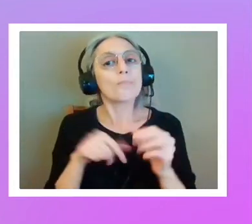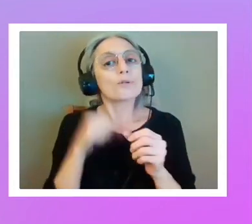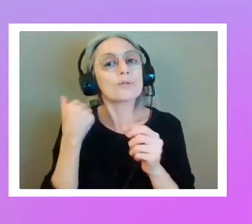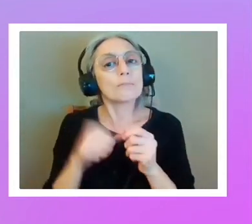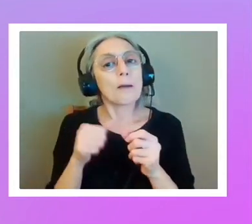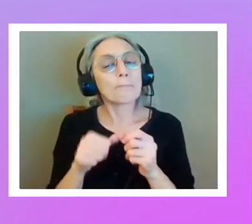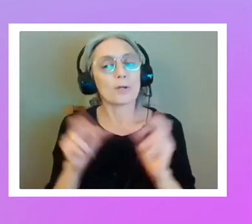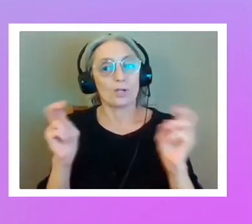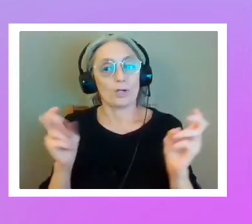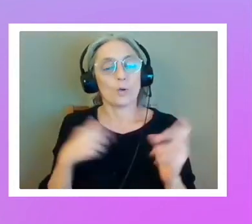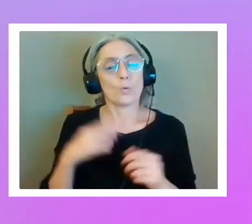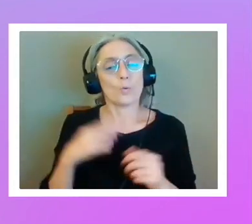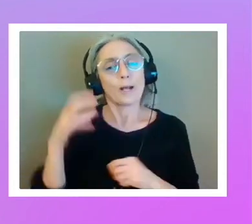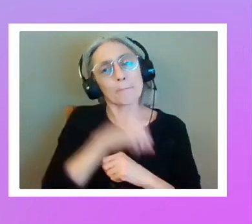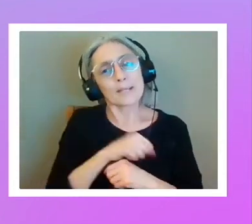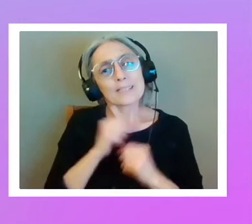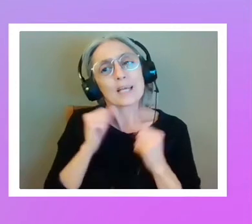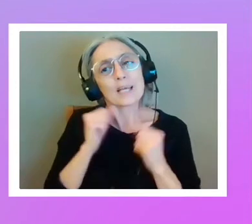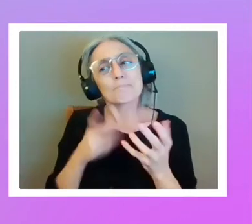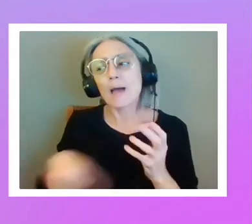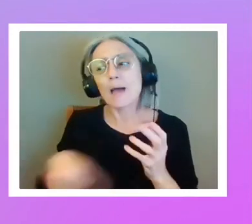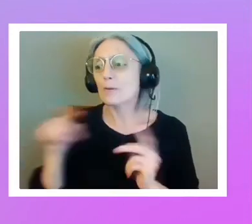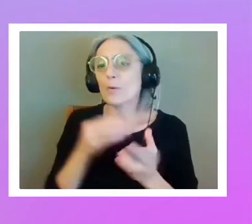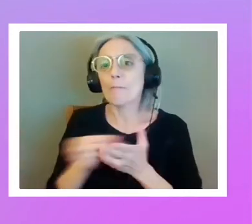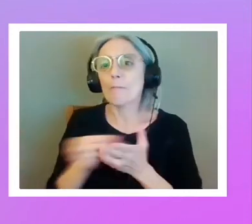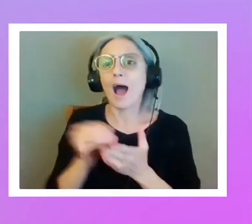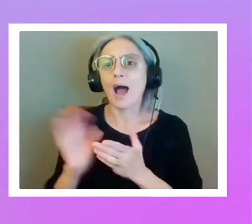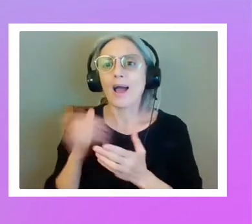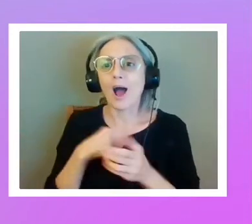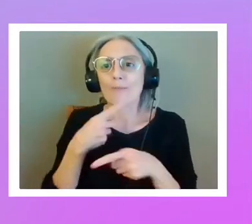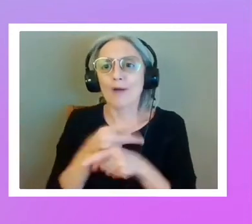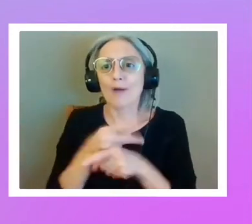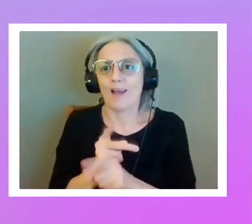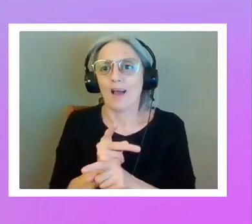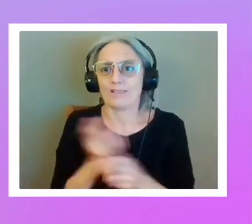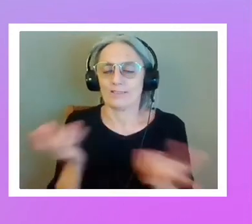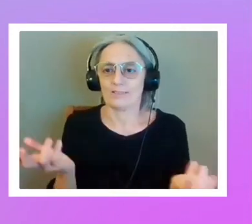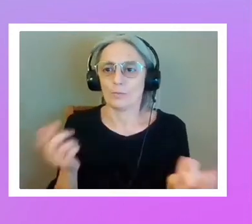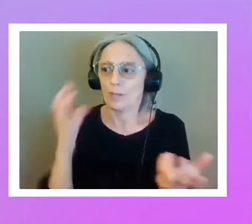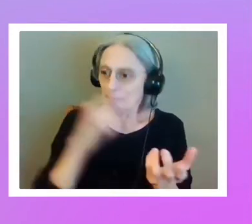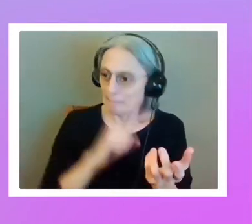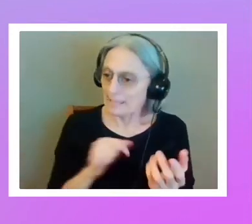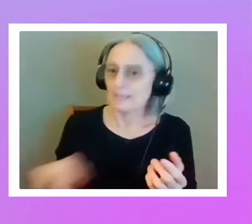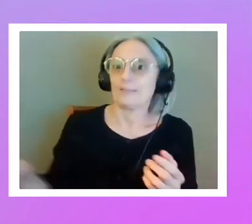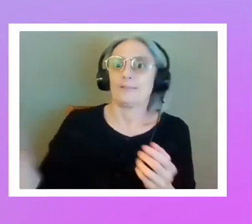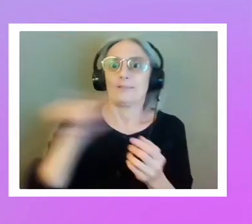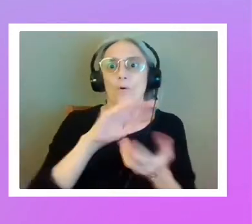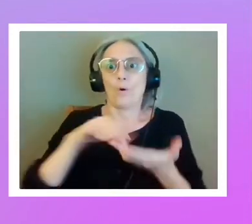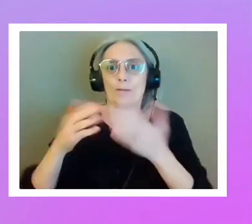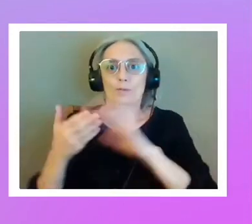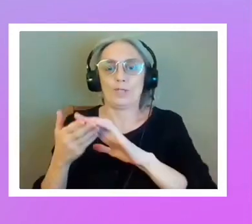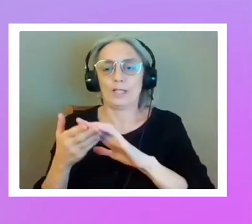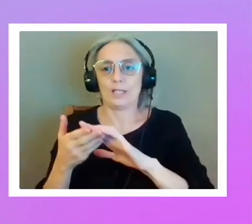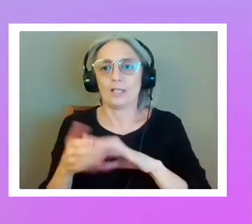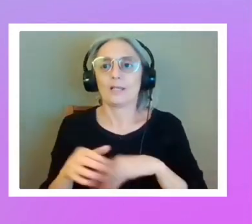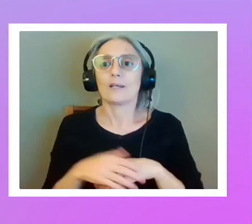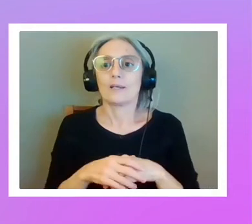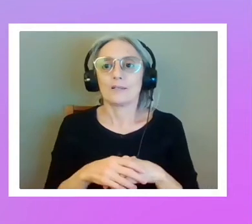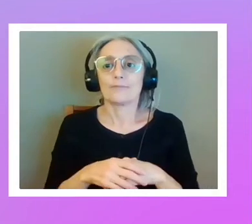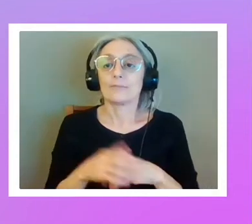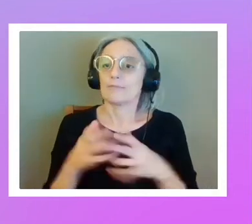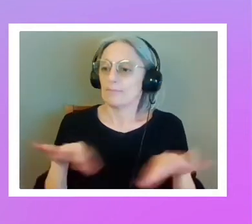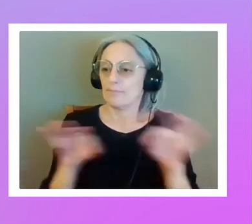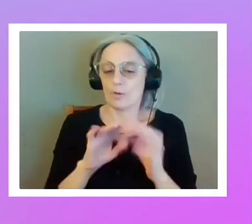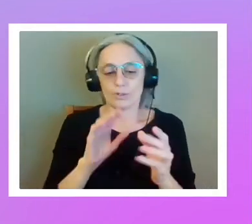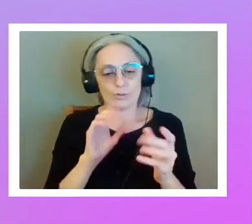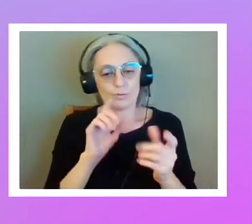that we are missing in our emails and hopefully we come to solutions together about what we can do to make sure that